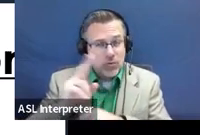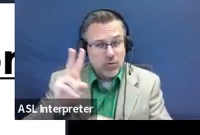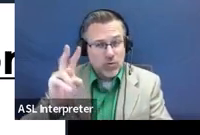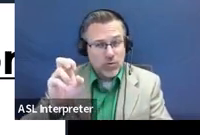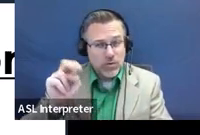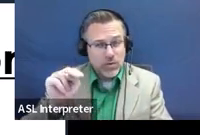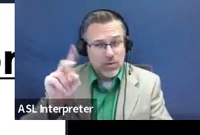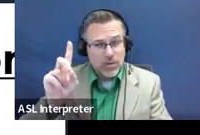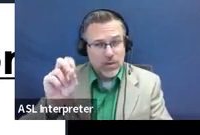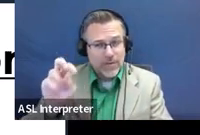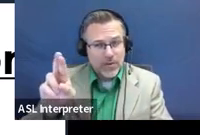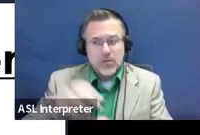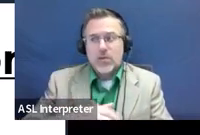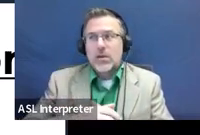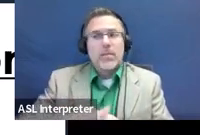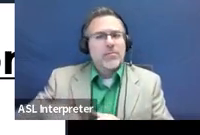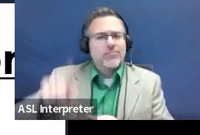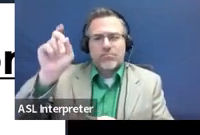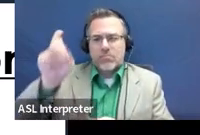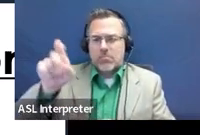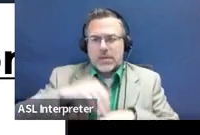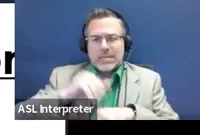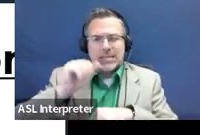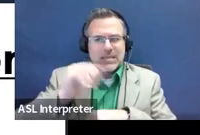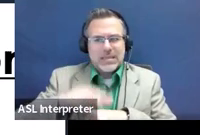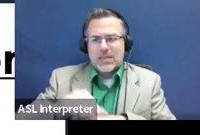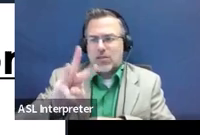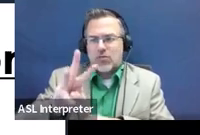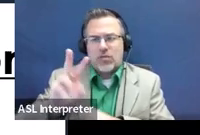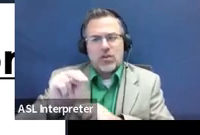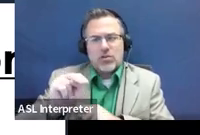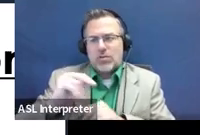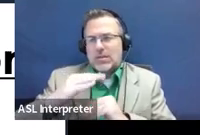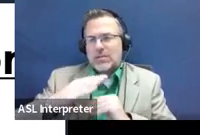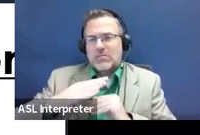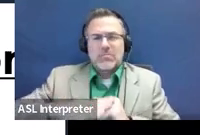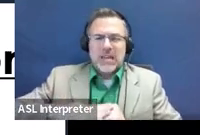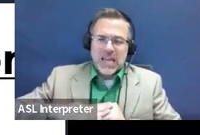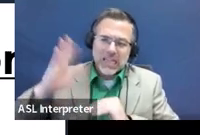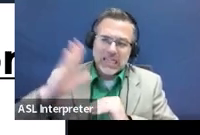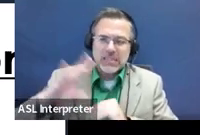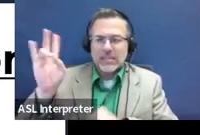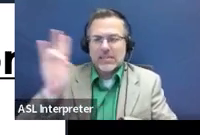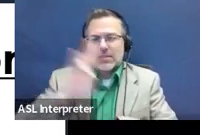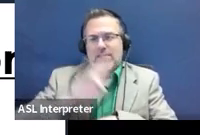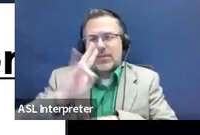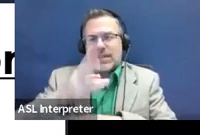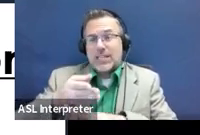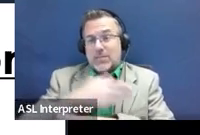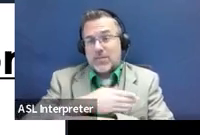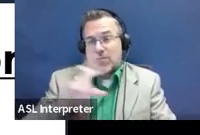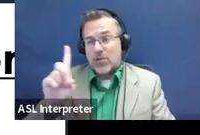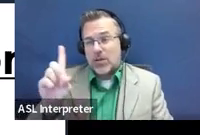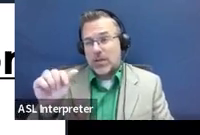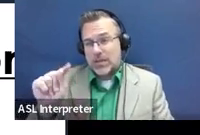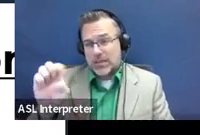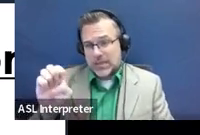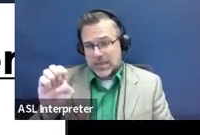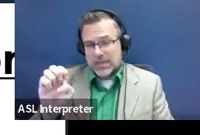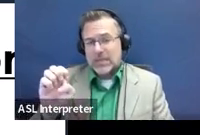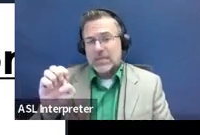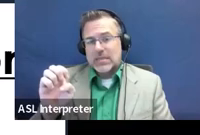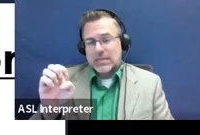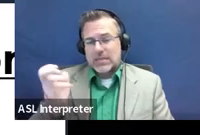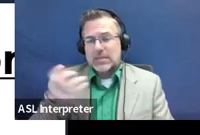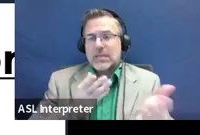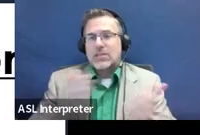need to send this written notice out at least 7 days prior to the date that the